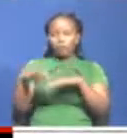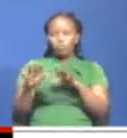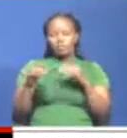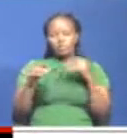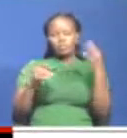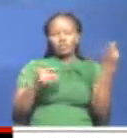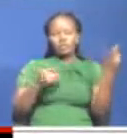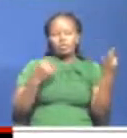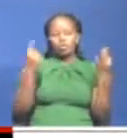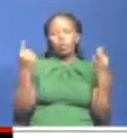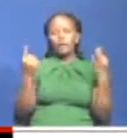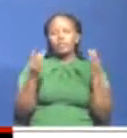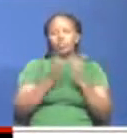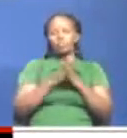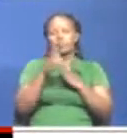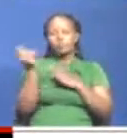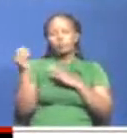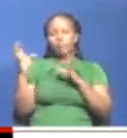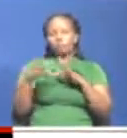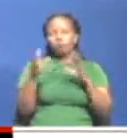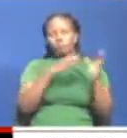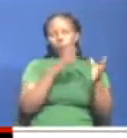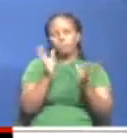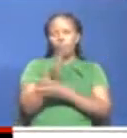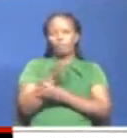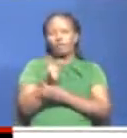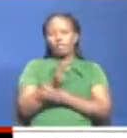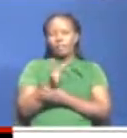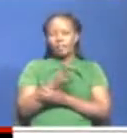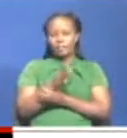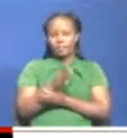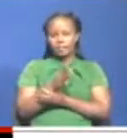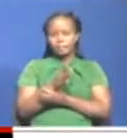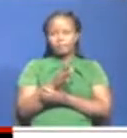the Trails Blazers on Thursday. For Easy Friday Sports, I'm Daniel Mwendwa.